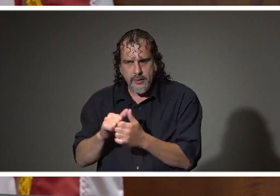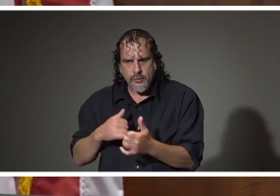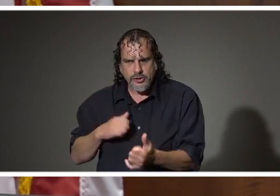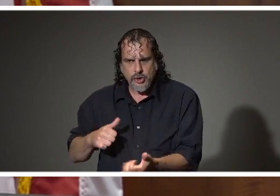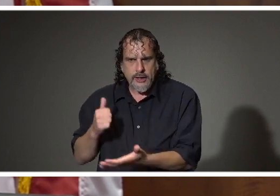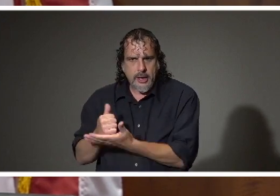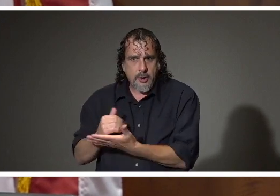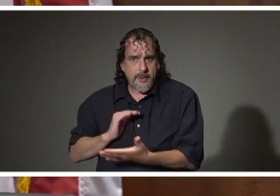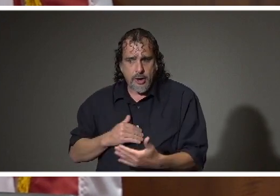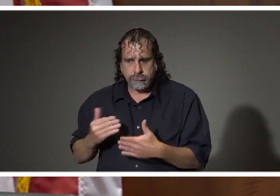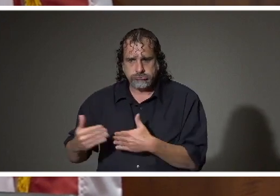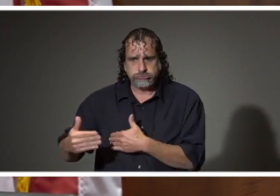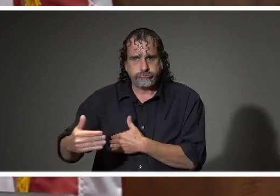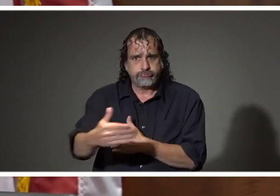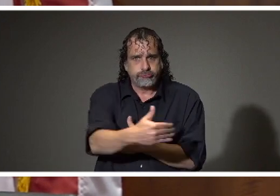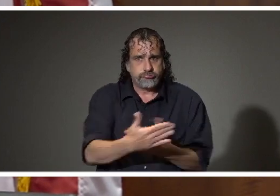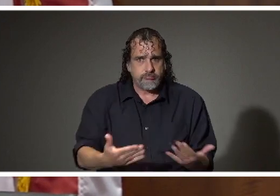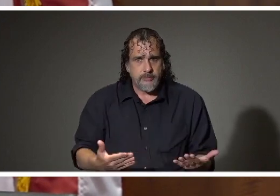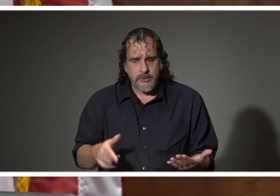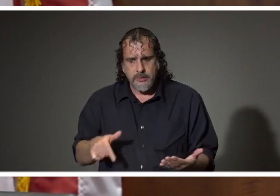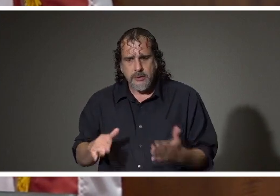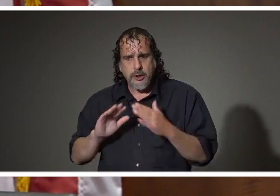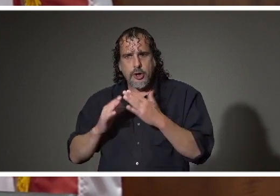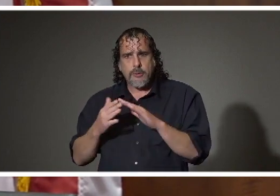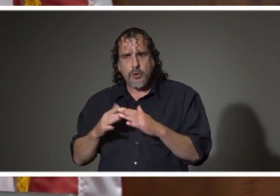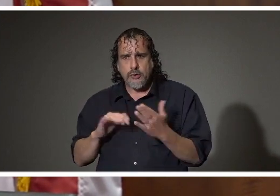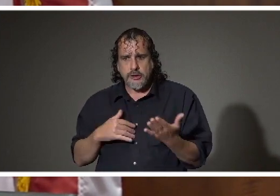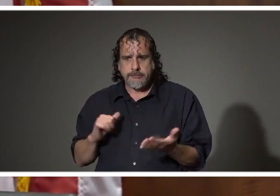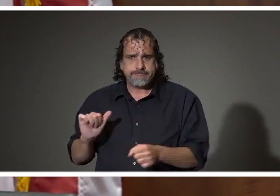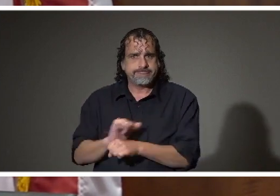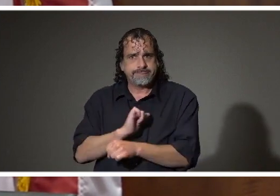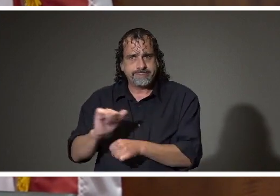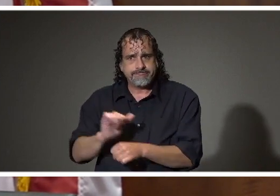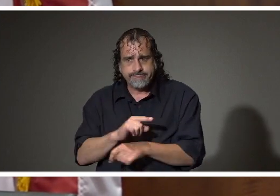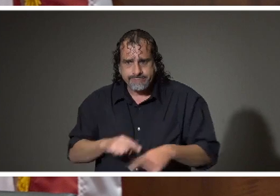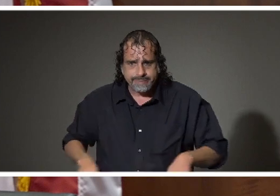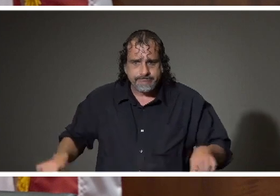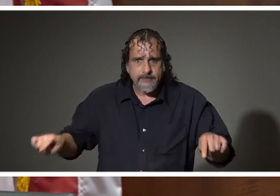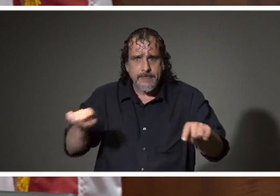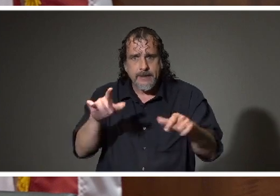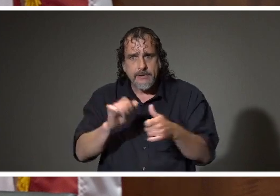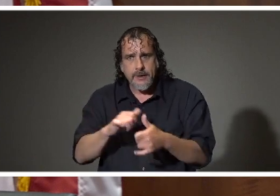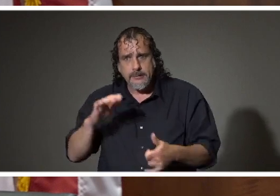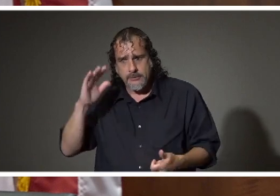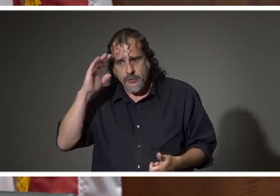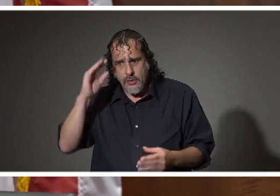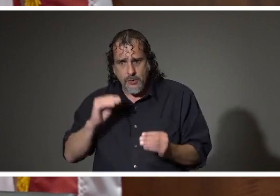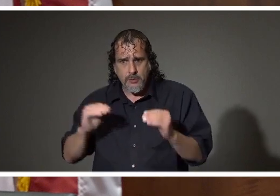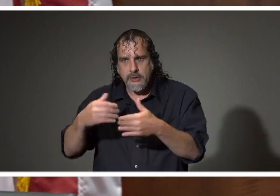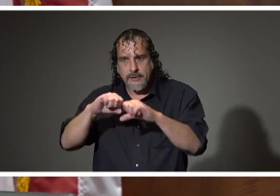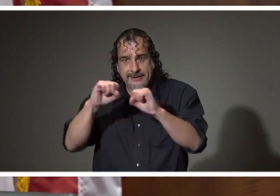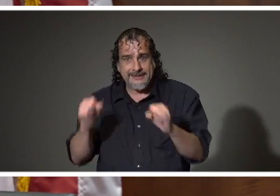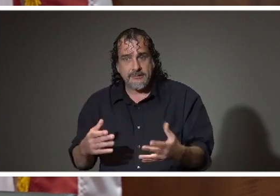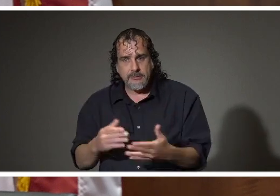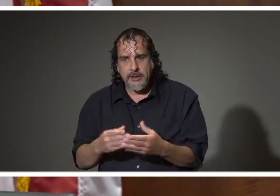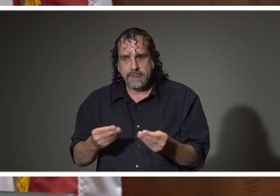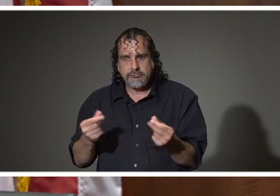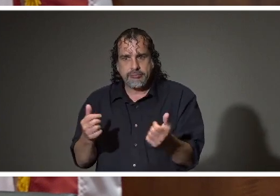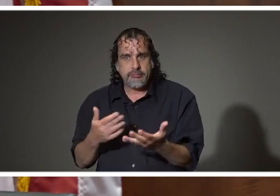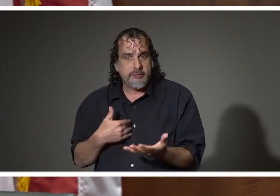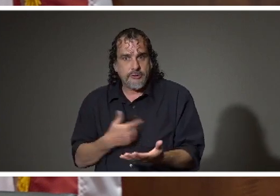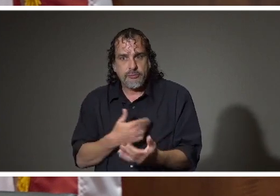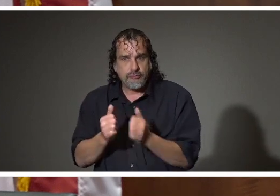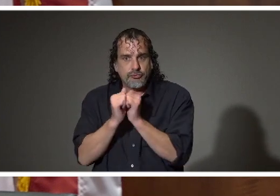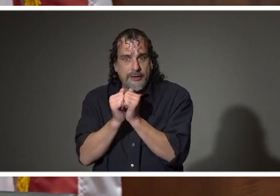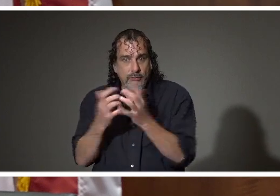neighbors. A community effort for those who know a little bit more about unemployment. A